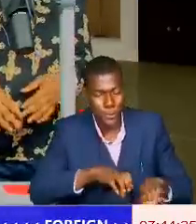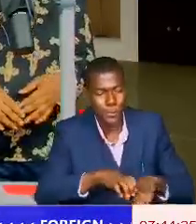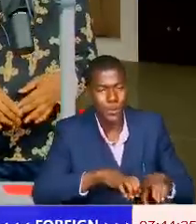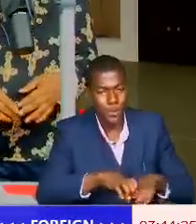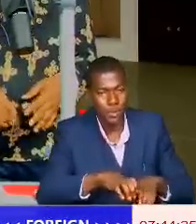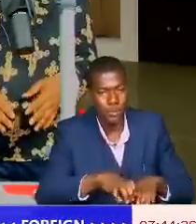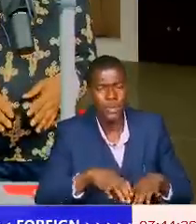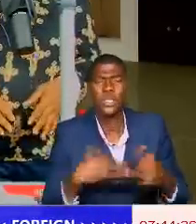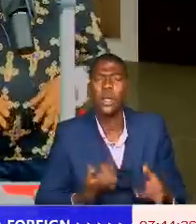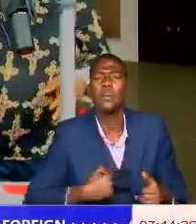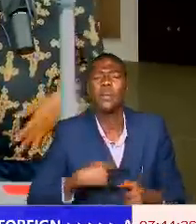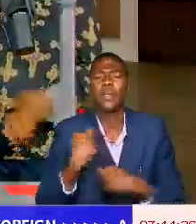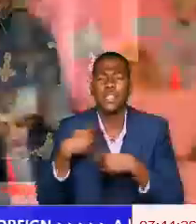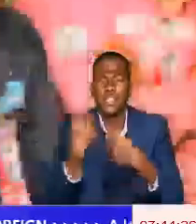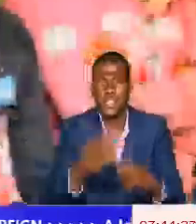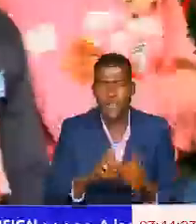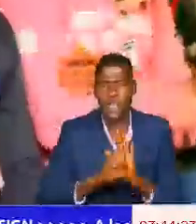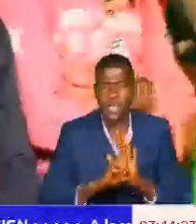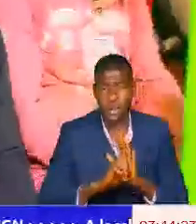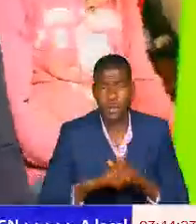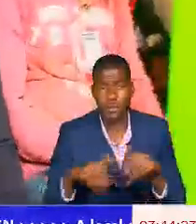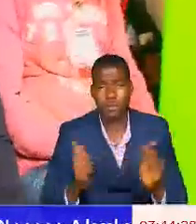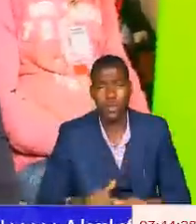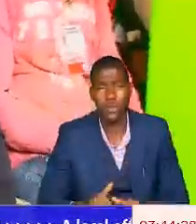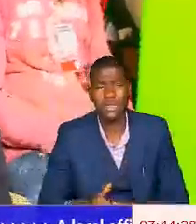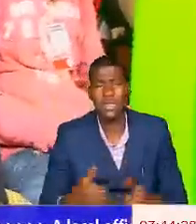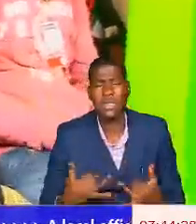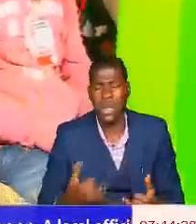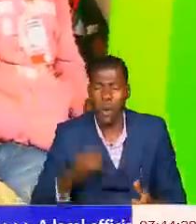one do example. Be say as rain they fall now, where we